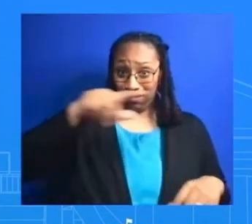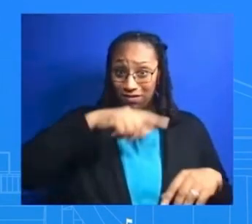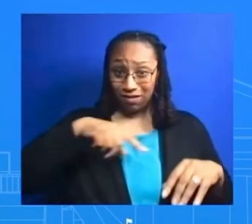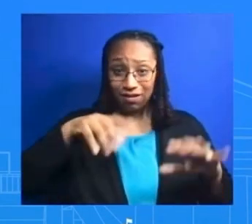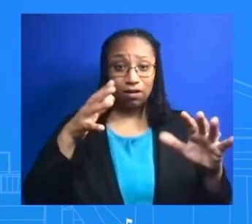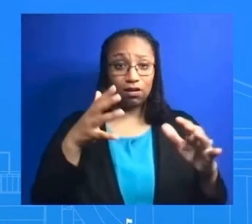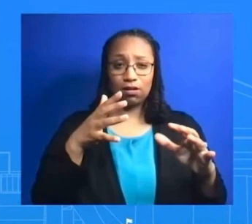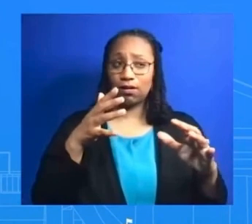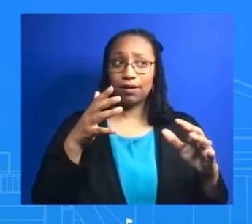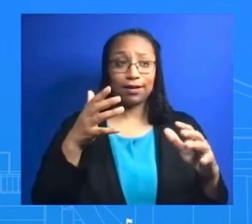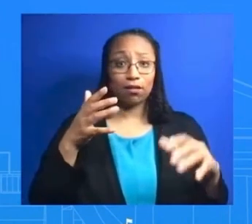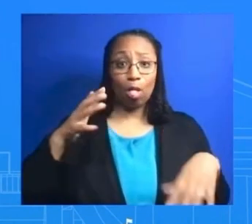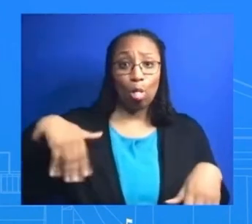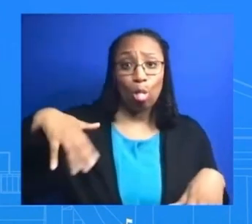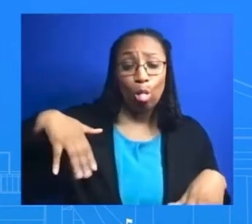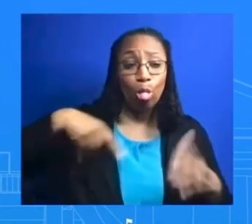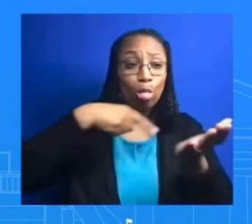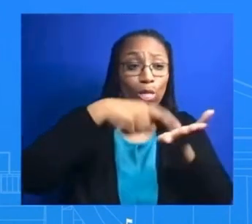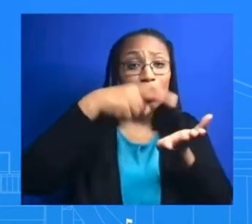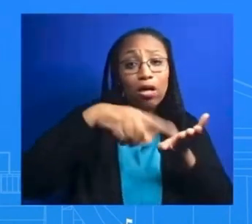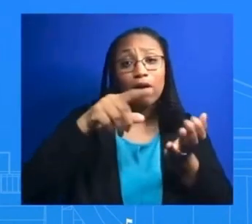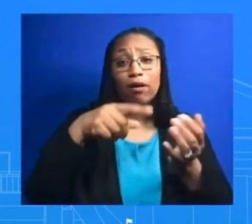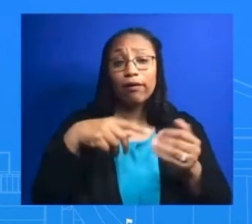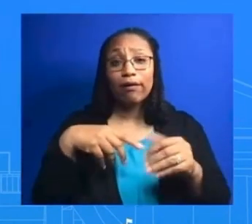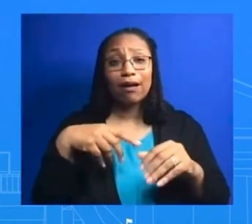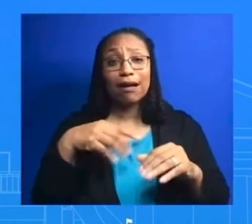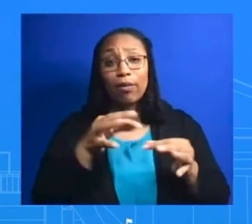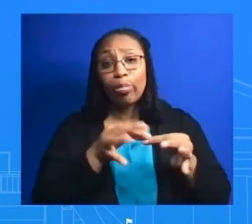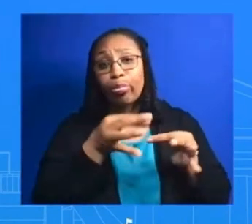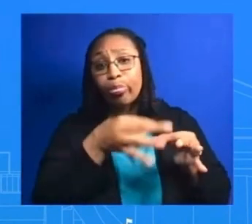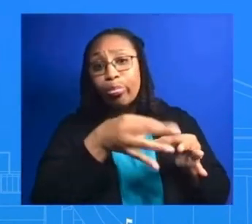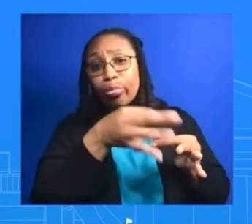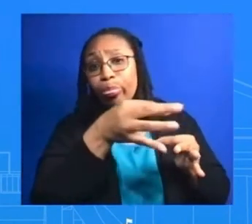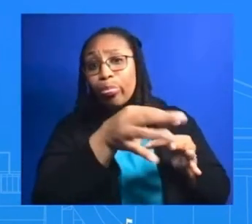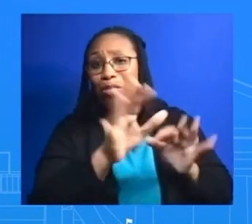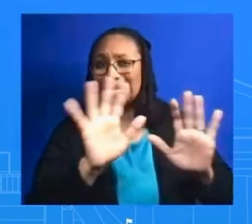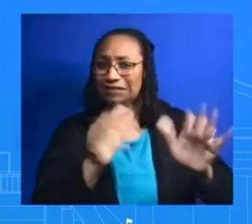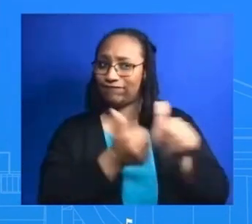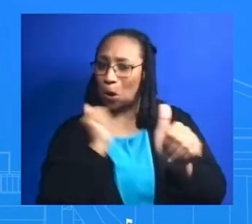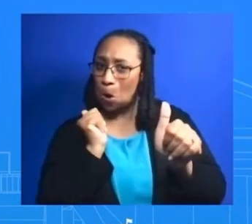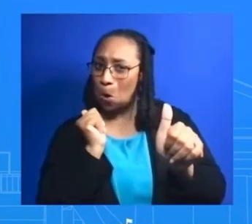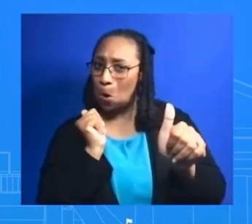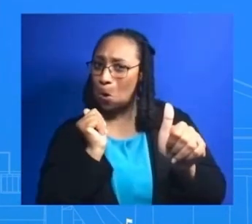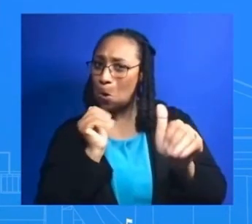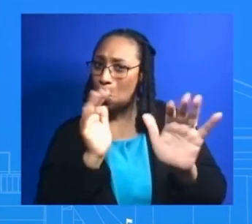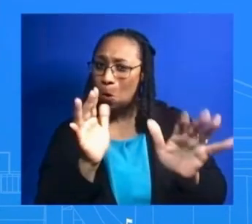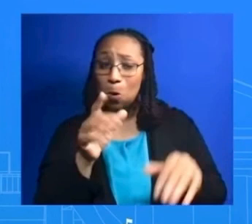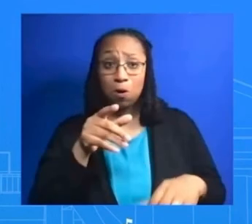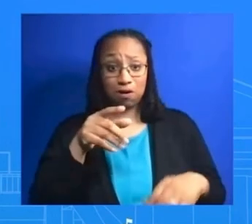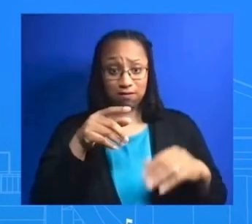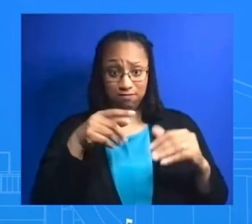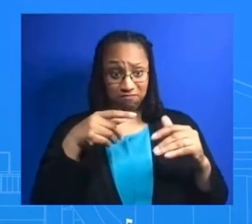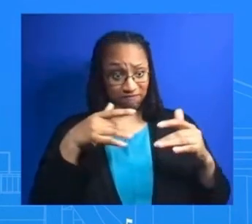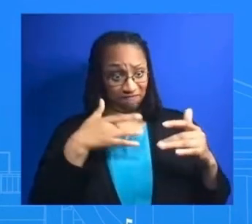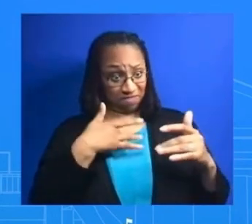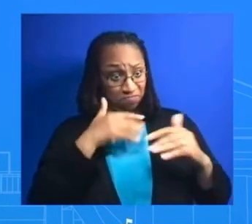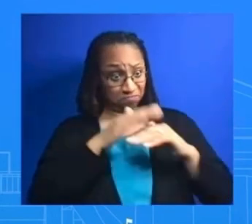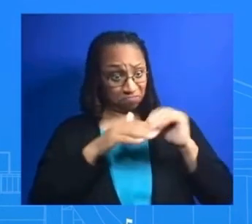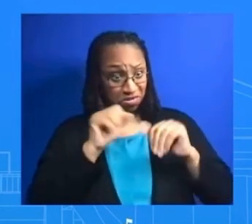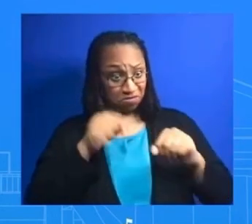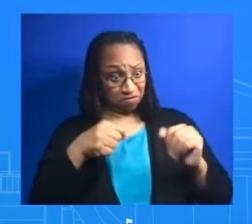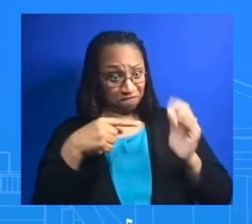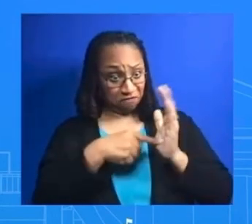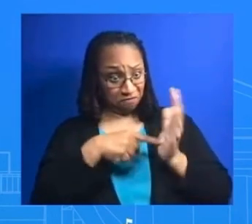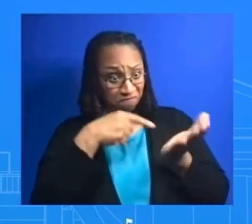Borrowers who can make payments should. Again, I disagree with today's decision from the Supreme Court. Today, the